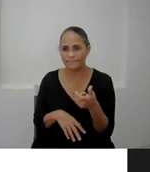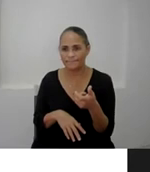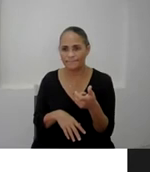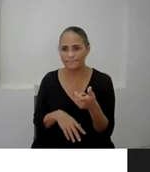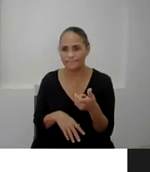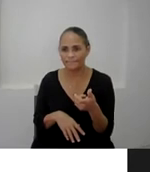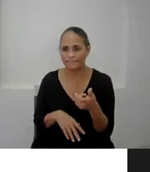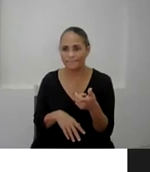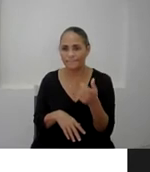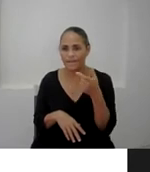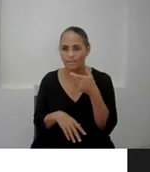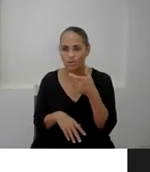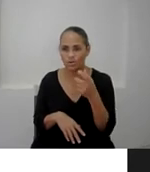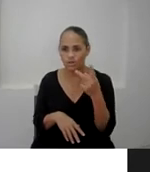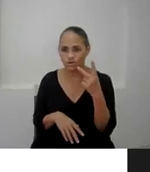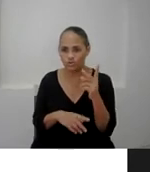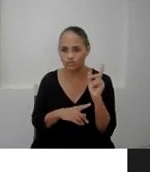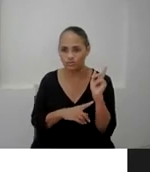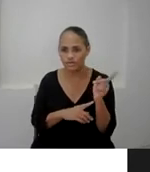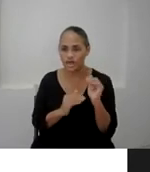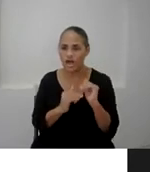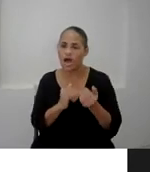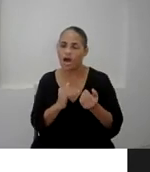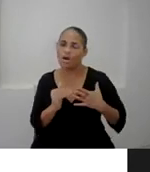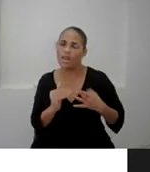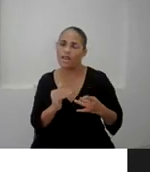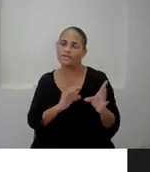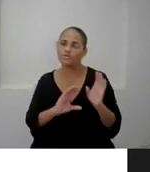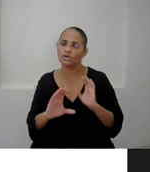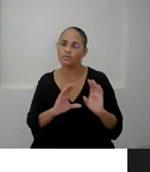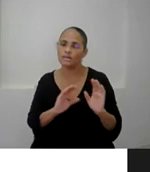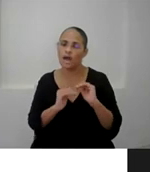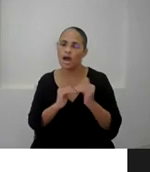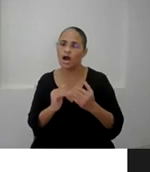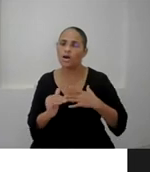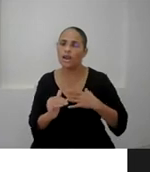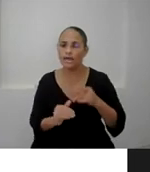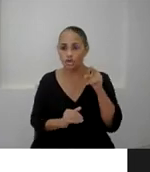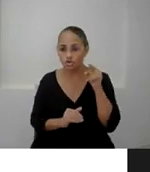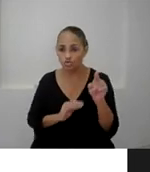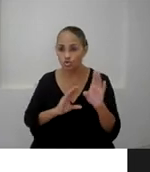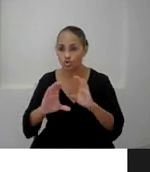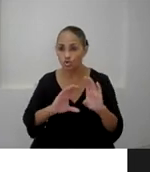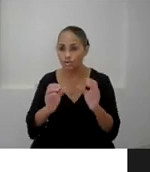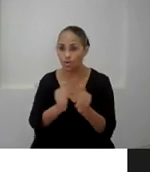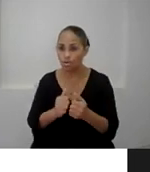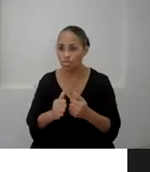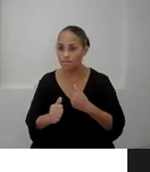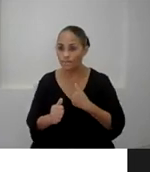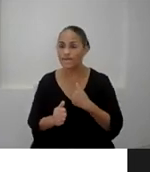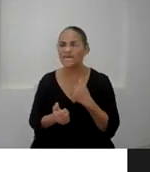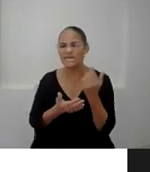I'm going to look at two of them in a minute, how I like to communicate and how I like you to communicate with me, as just some